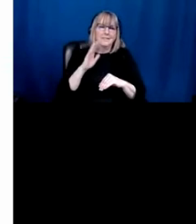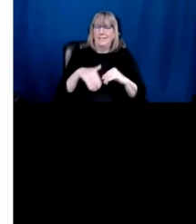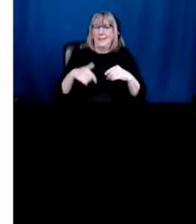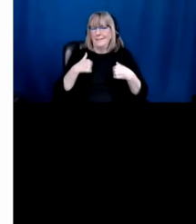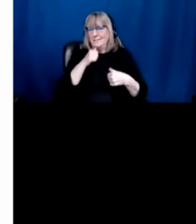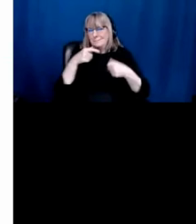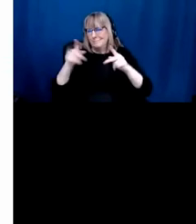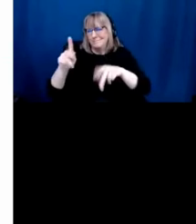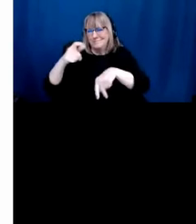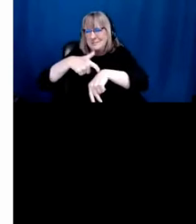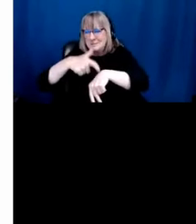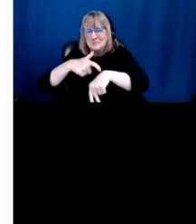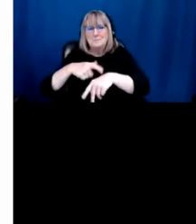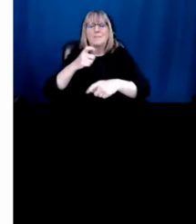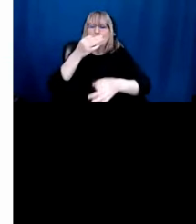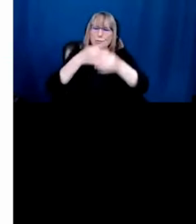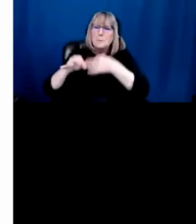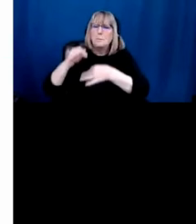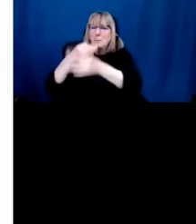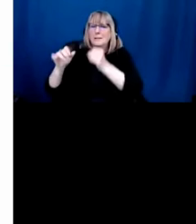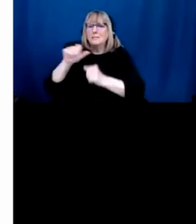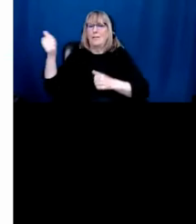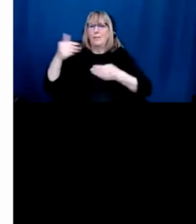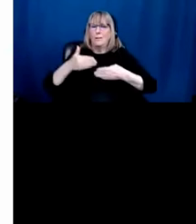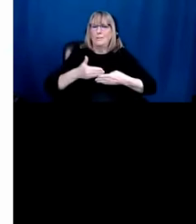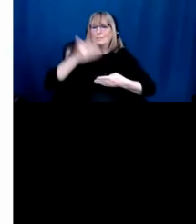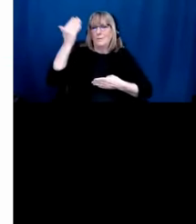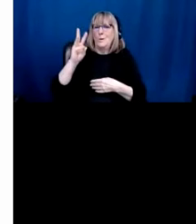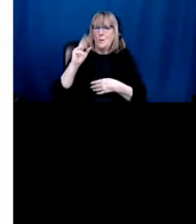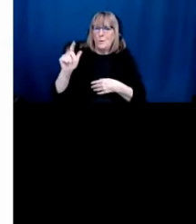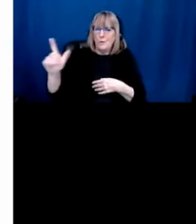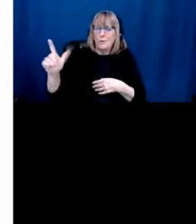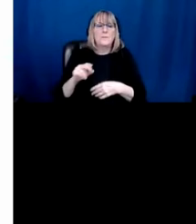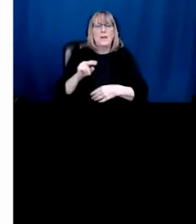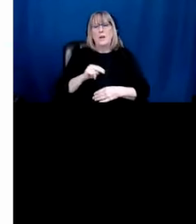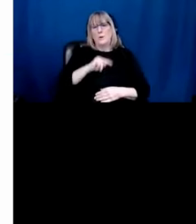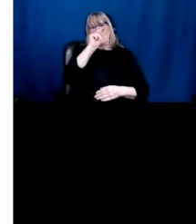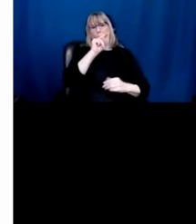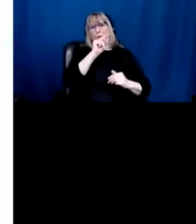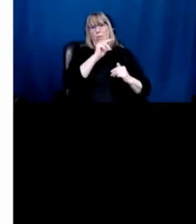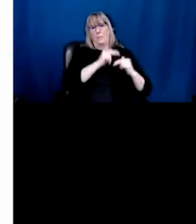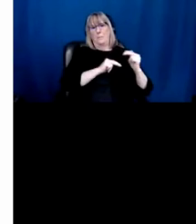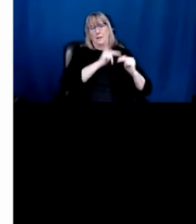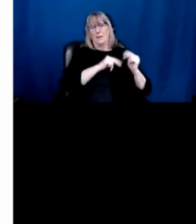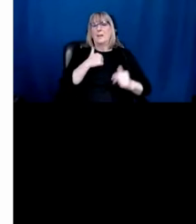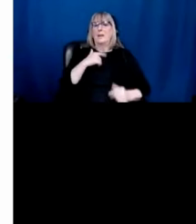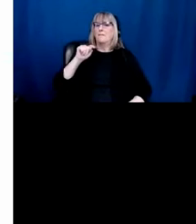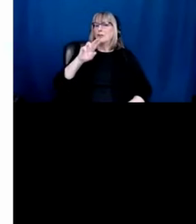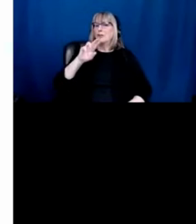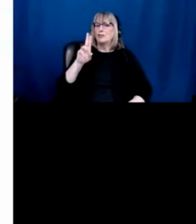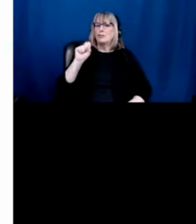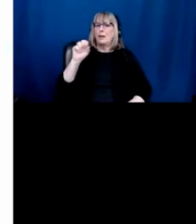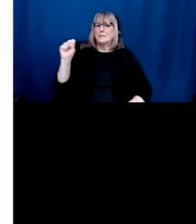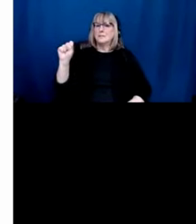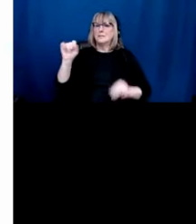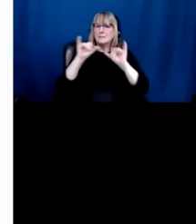where we had to replace other walls. In the Muchas north, más fotos donde muestra que tuvimos que